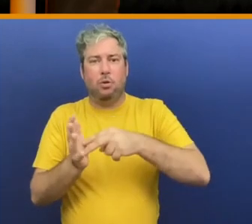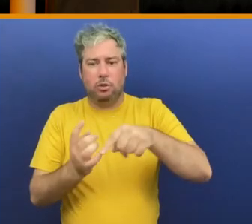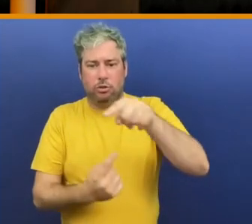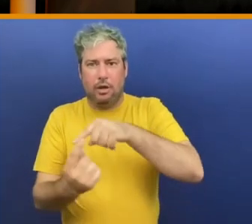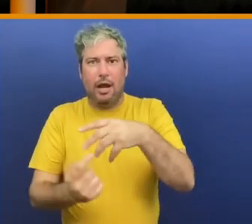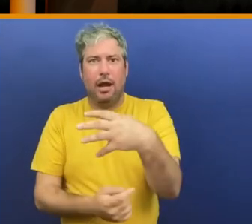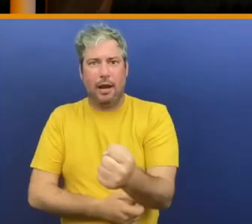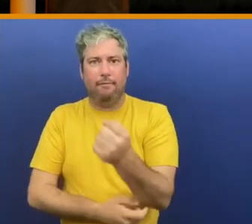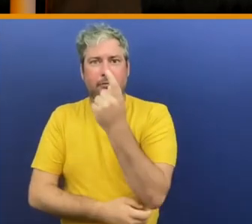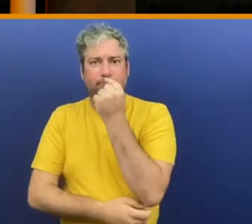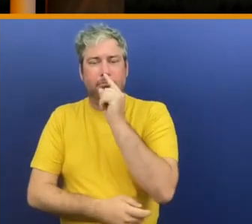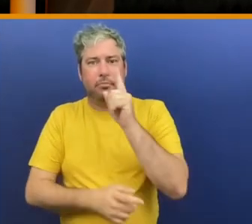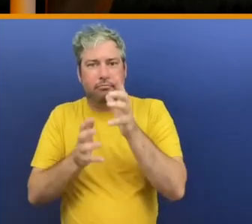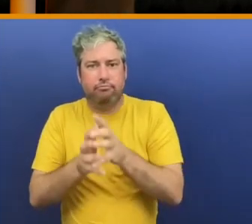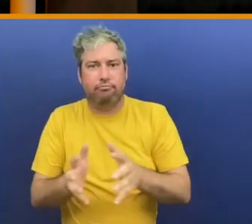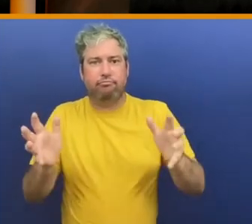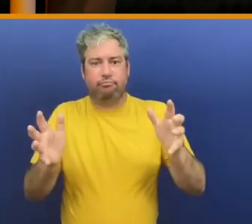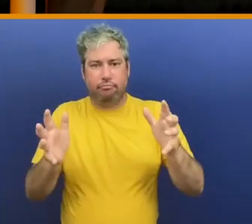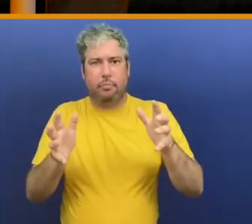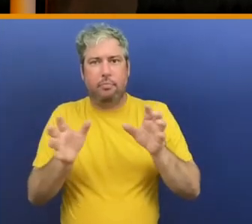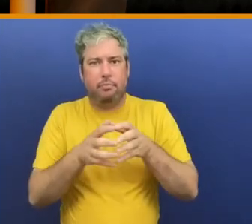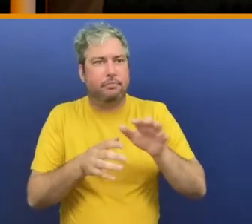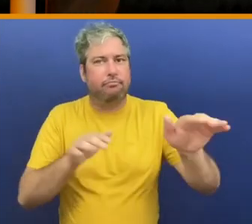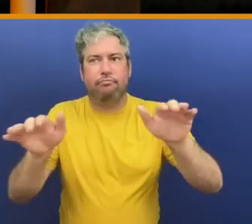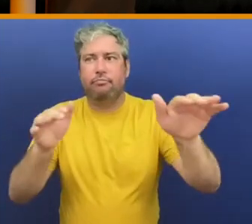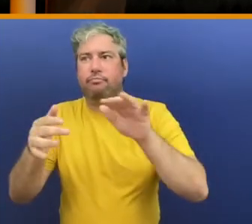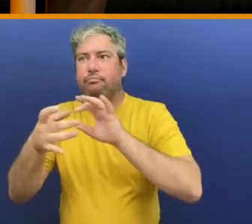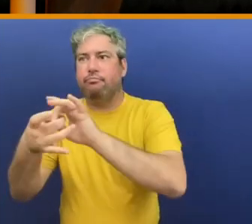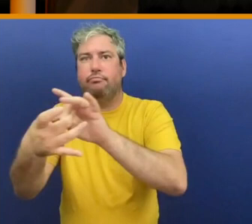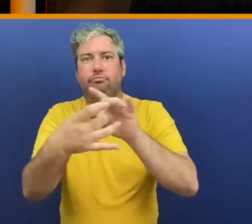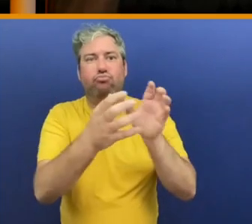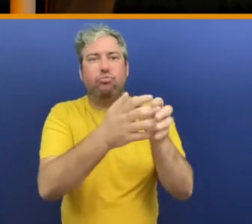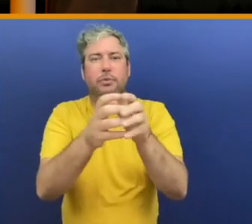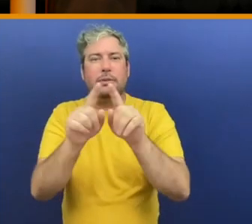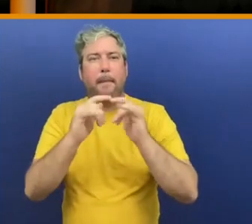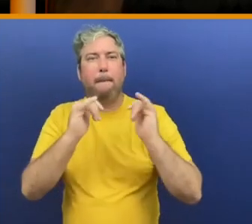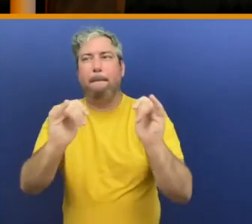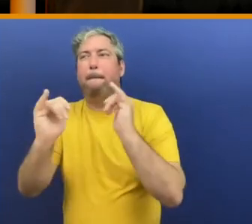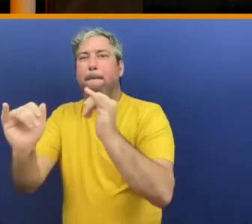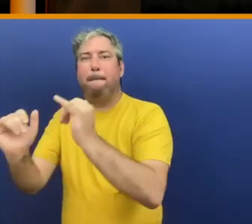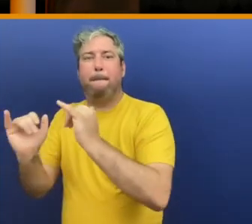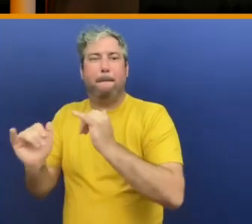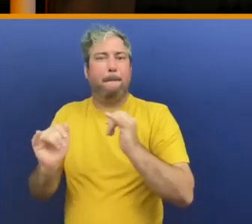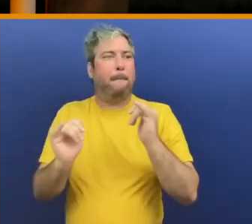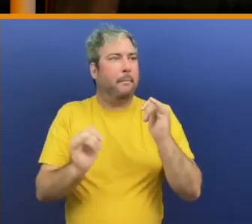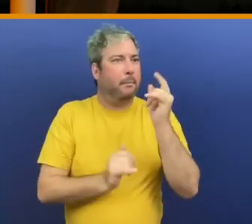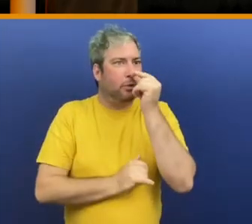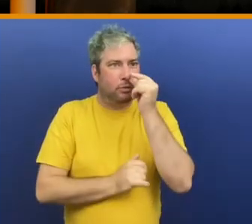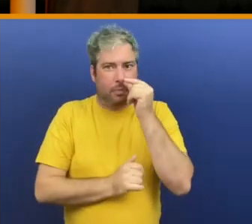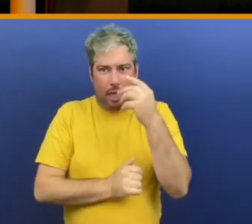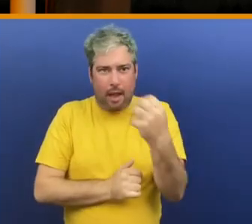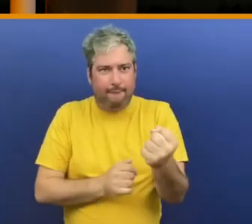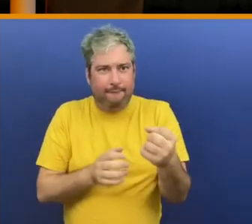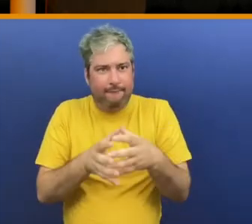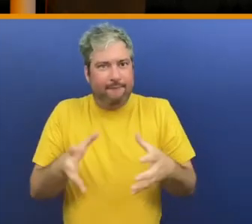like-minded people with all the potential that presents. We also looked at the status and role of Liberal